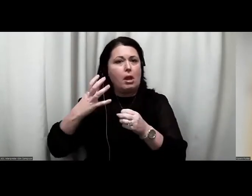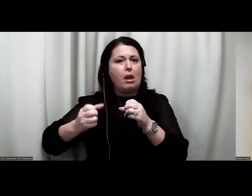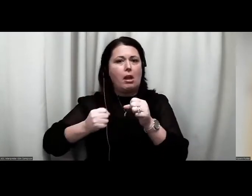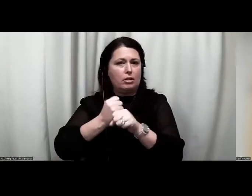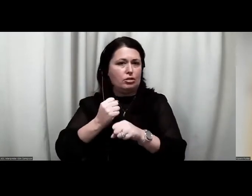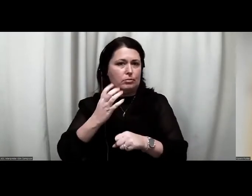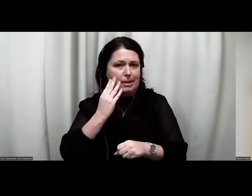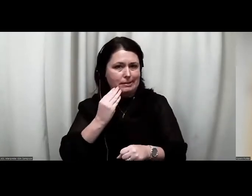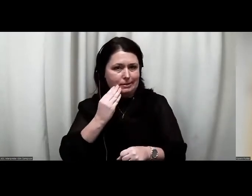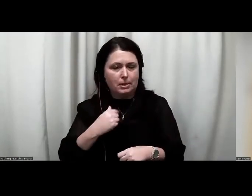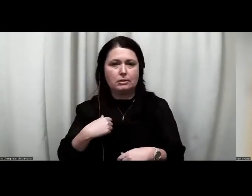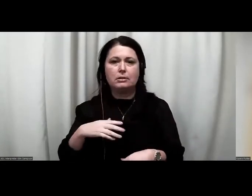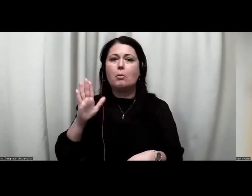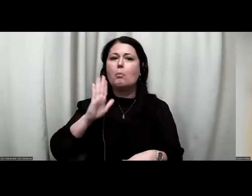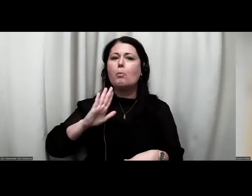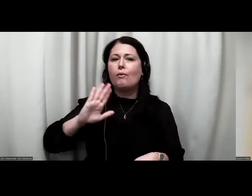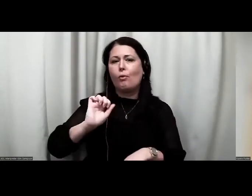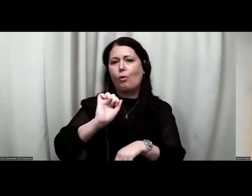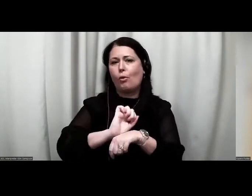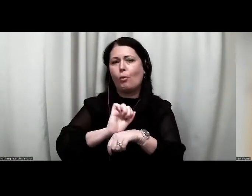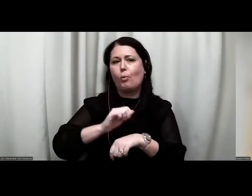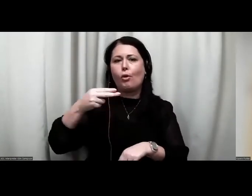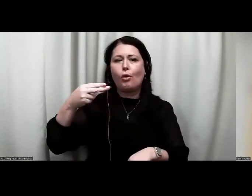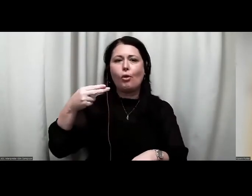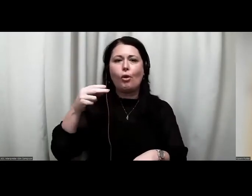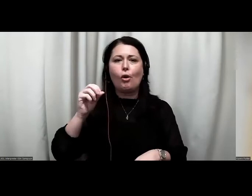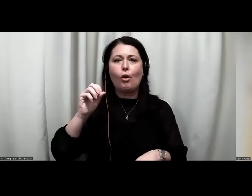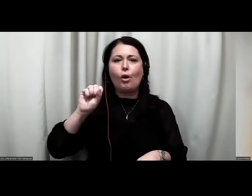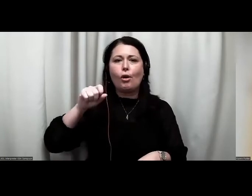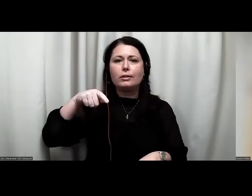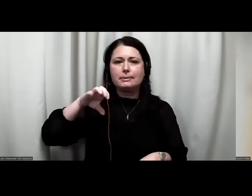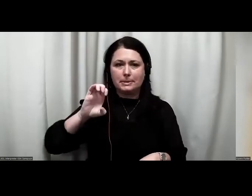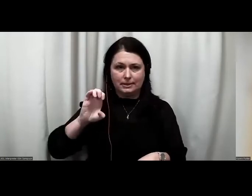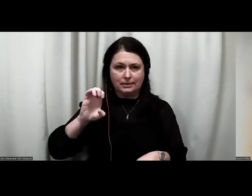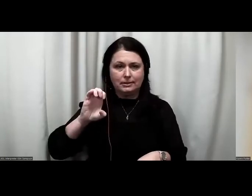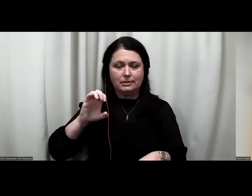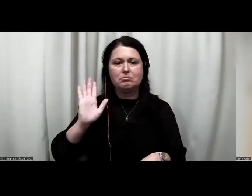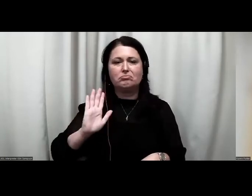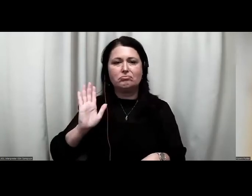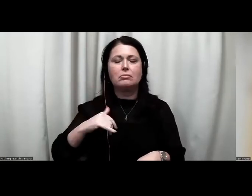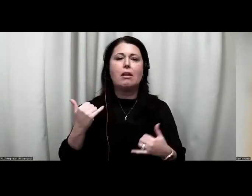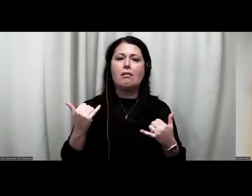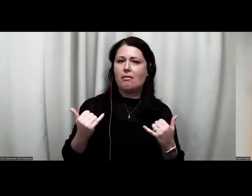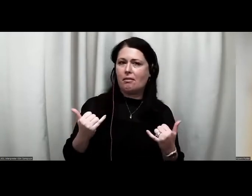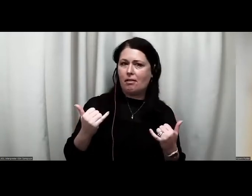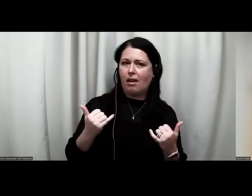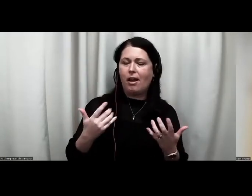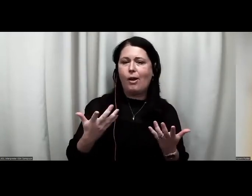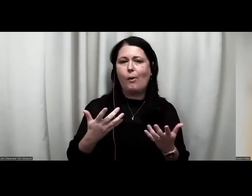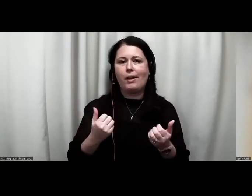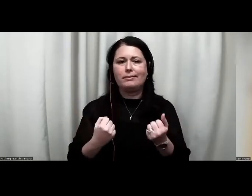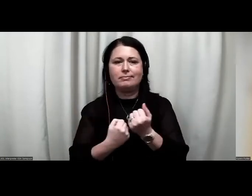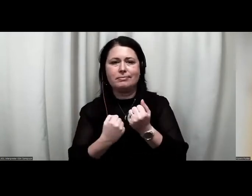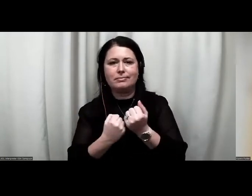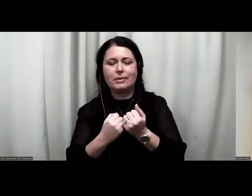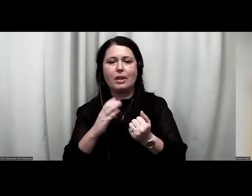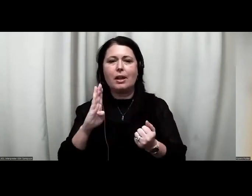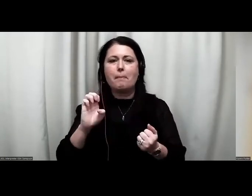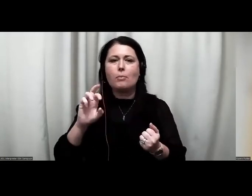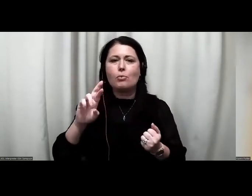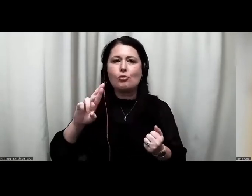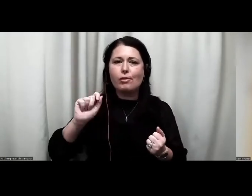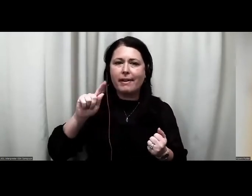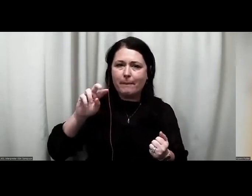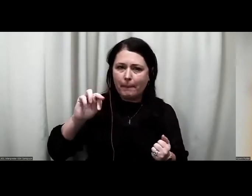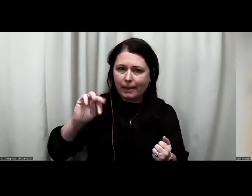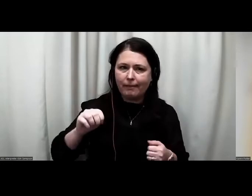I used to work in hospice, and I currently, where I ran bereavement support groups, and